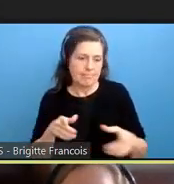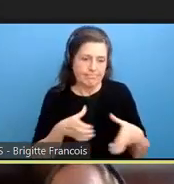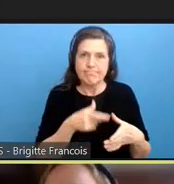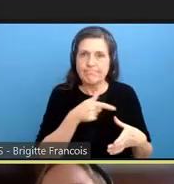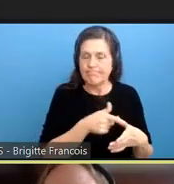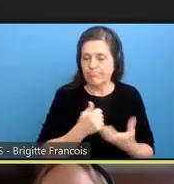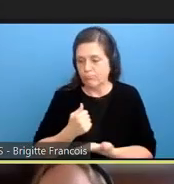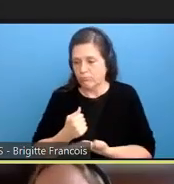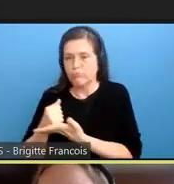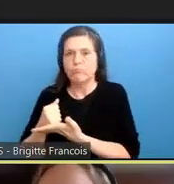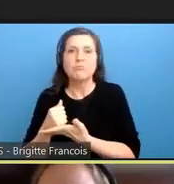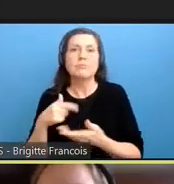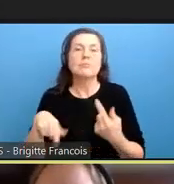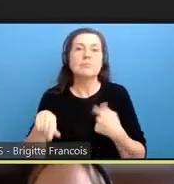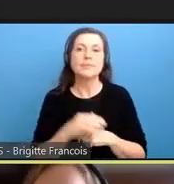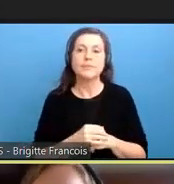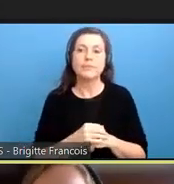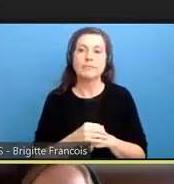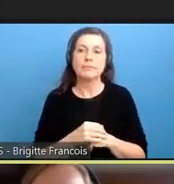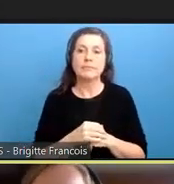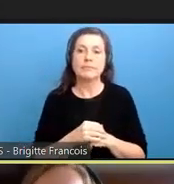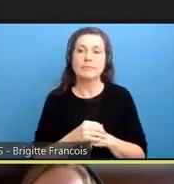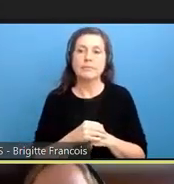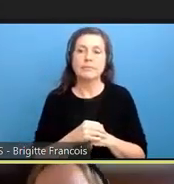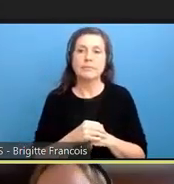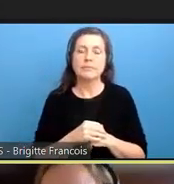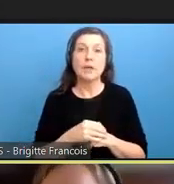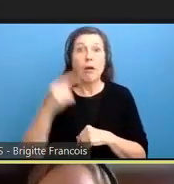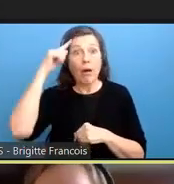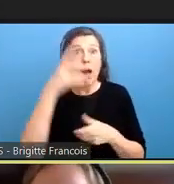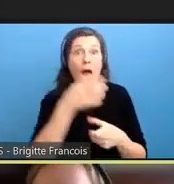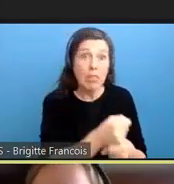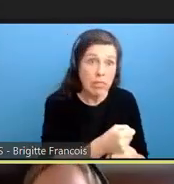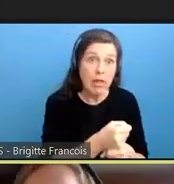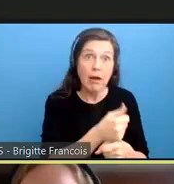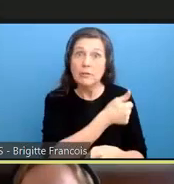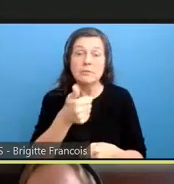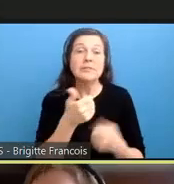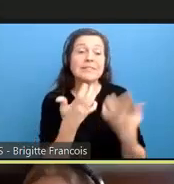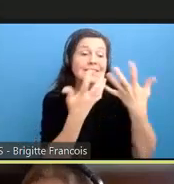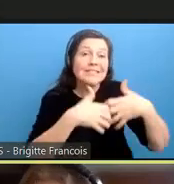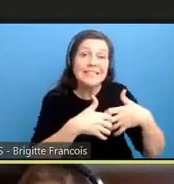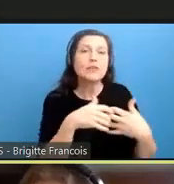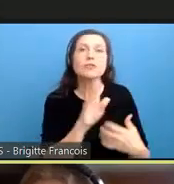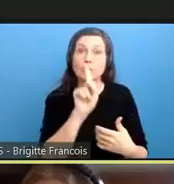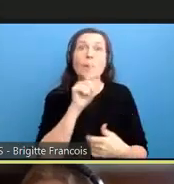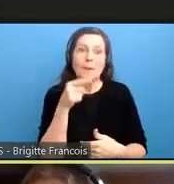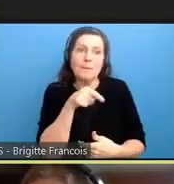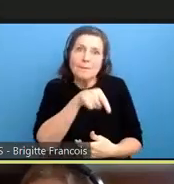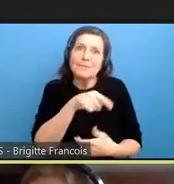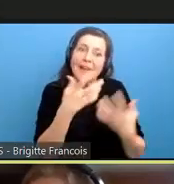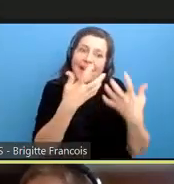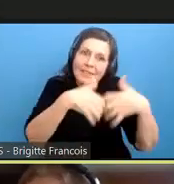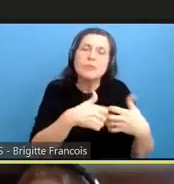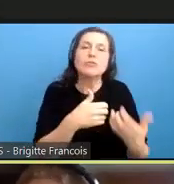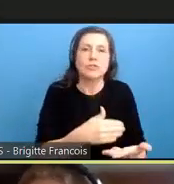it as well, and that it can't just be left up to technology, but that it's certainly very helpful to have it there. And